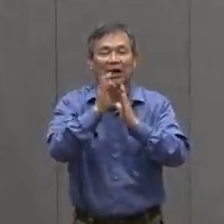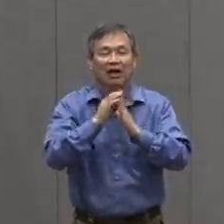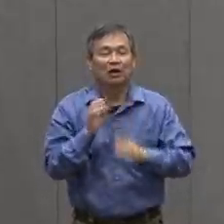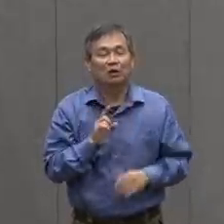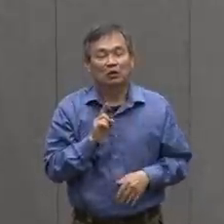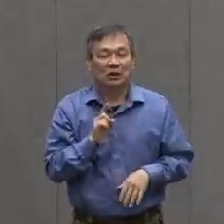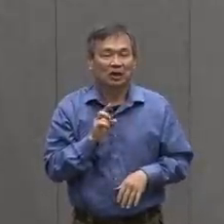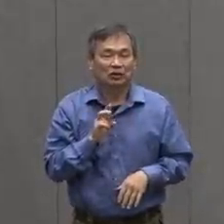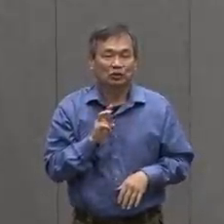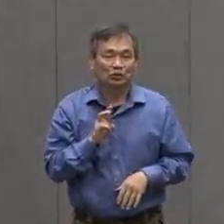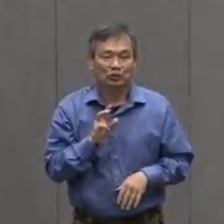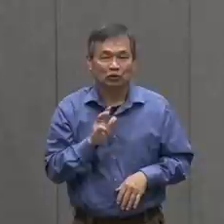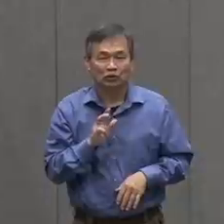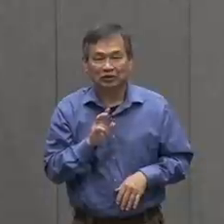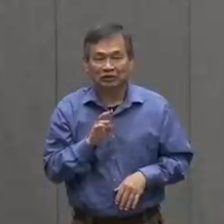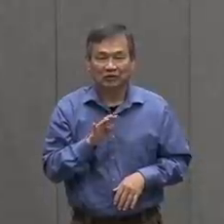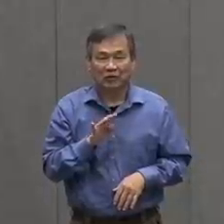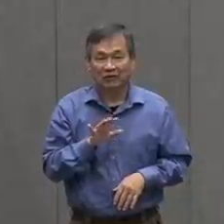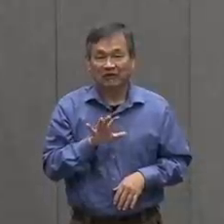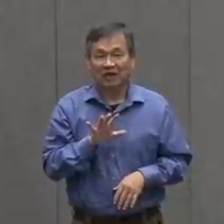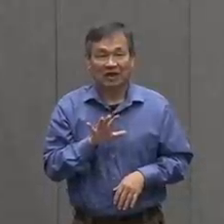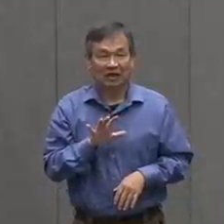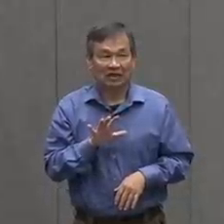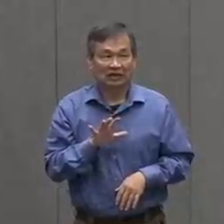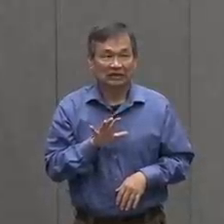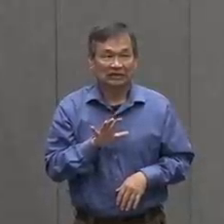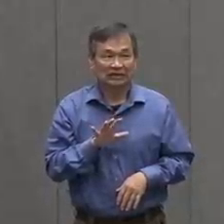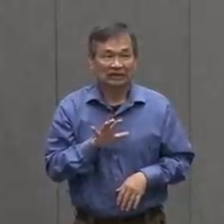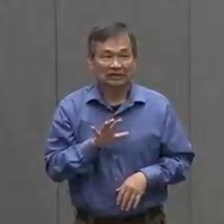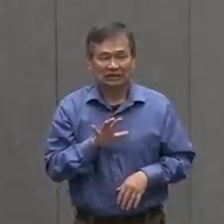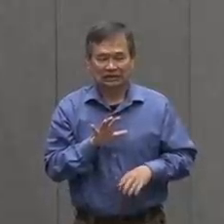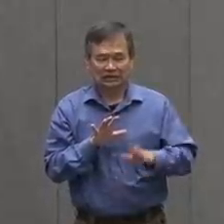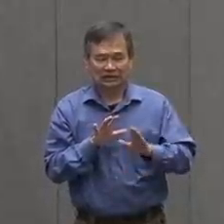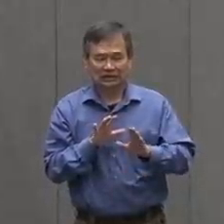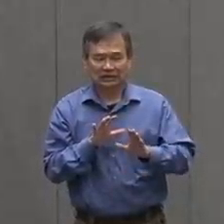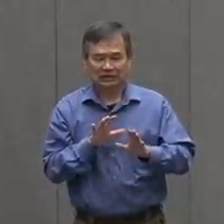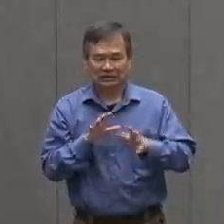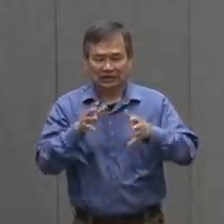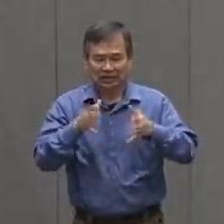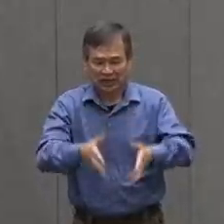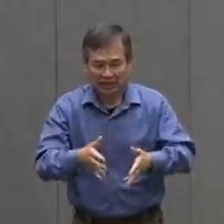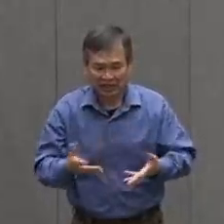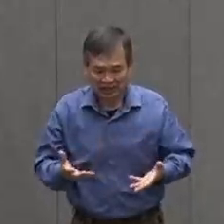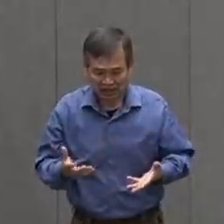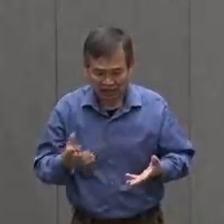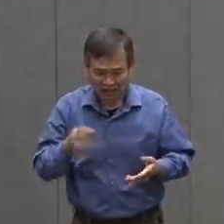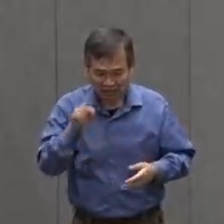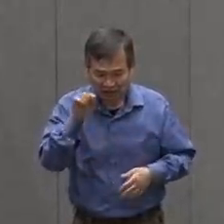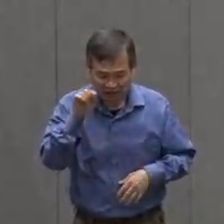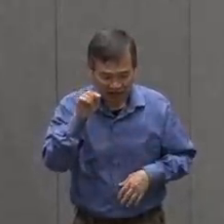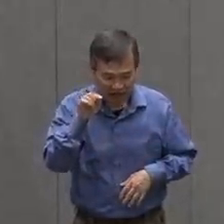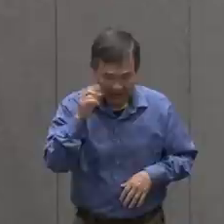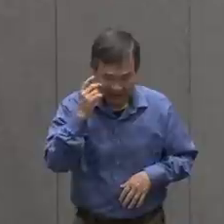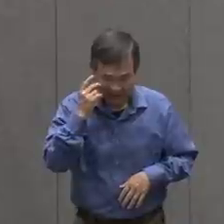4, 5. Ooh, how many do I have left? Let's see.